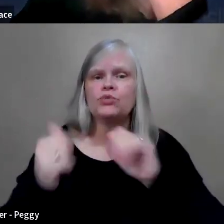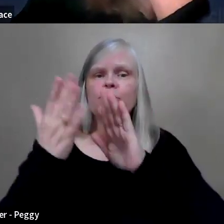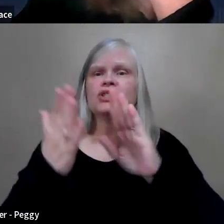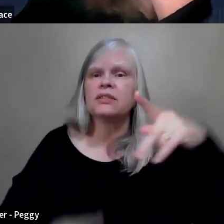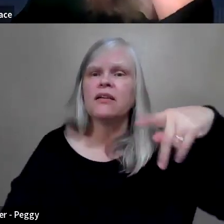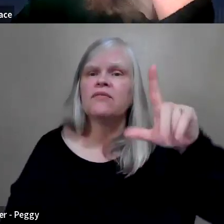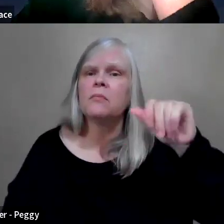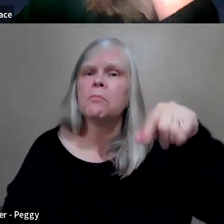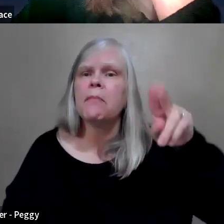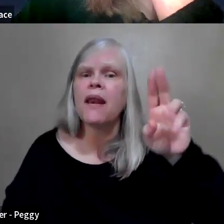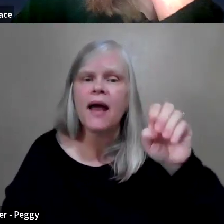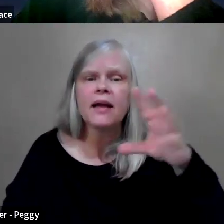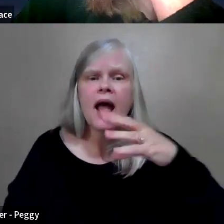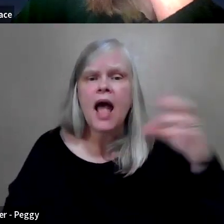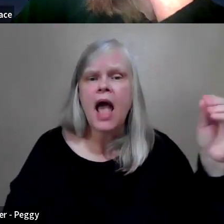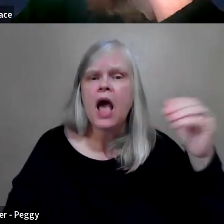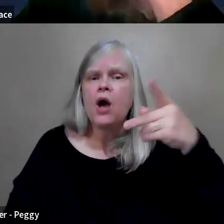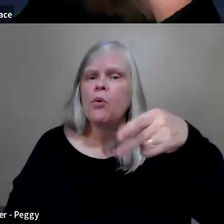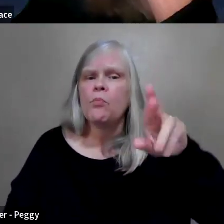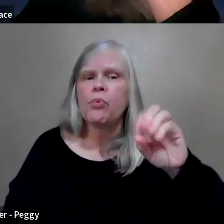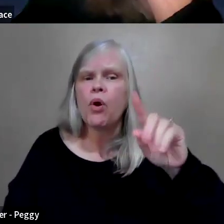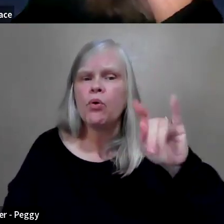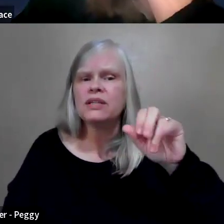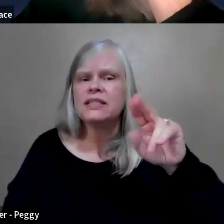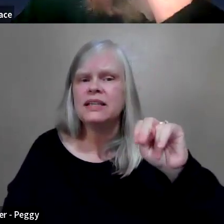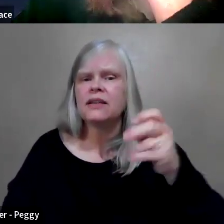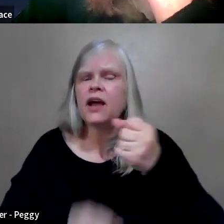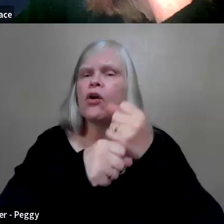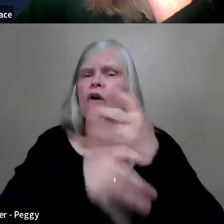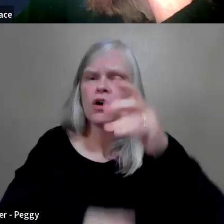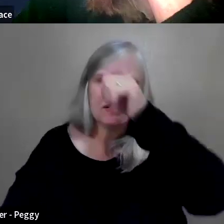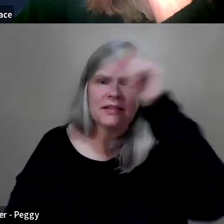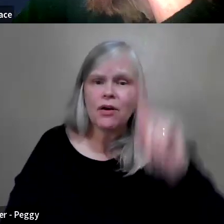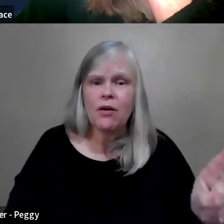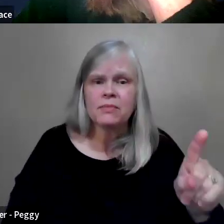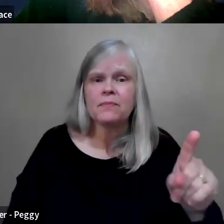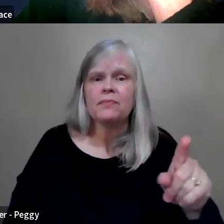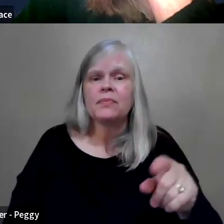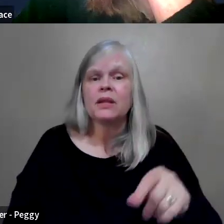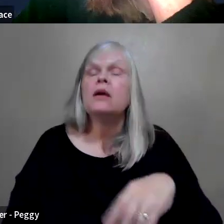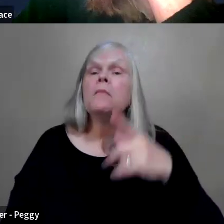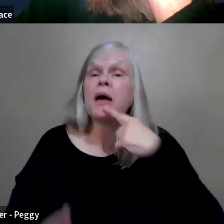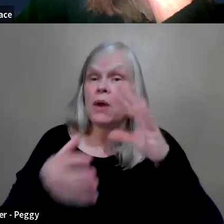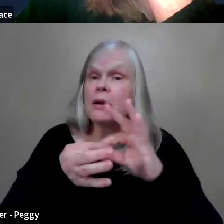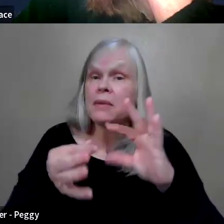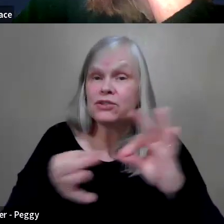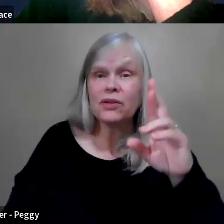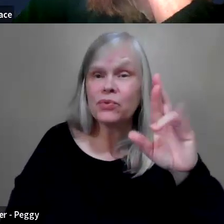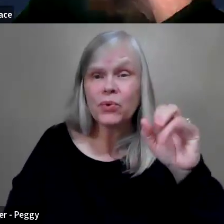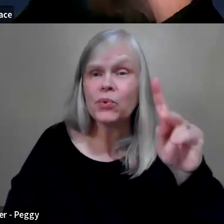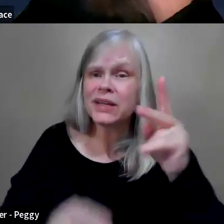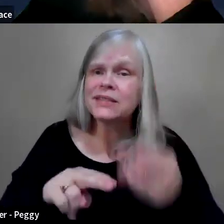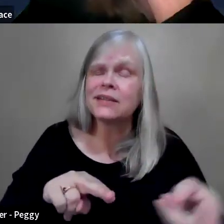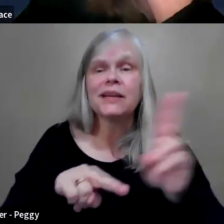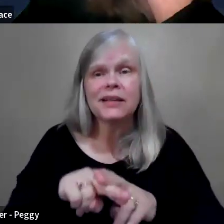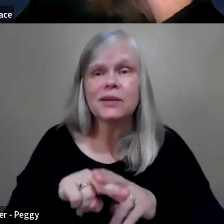associated with Alzheimer's. So we're seeing a very high prevalence there. And a note, though, is that although, of course, the risk